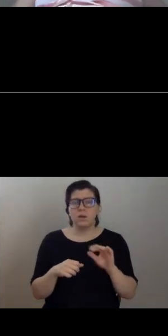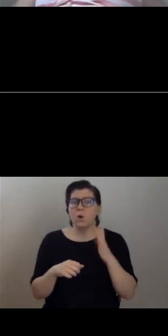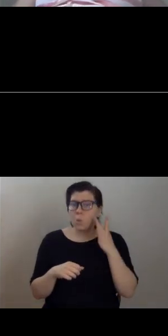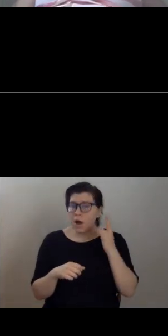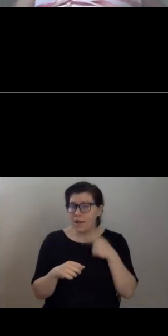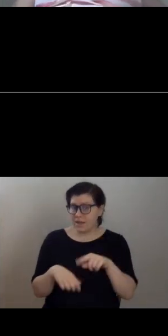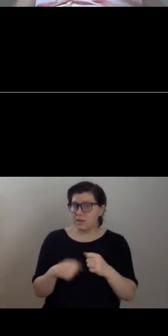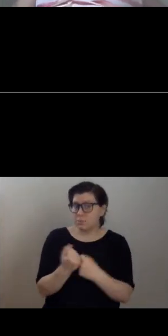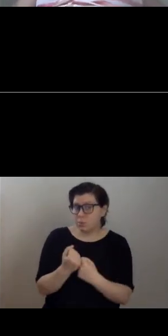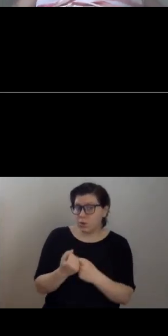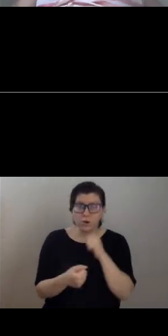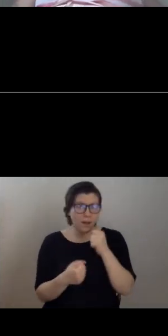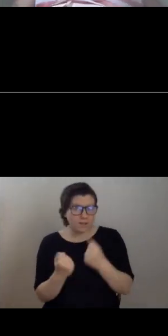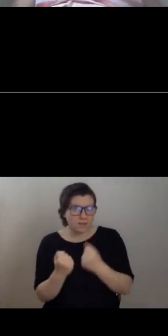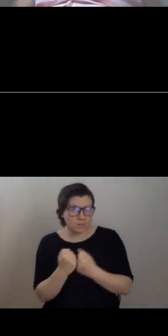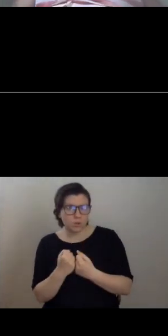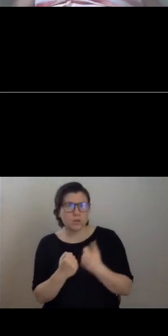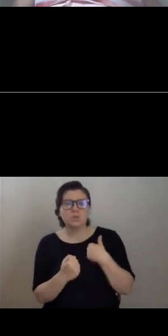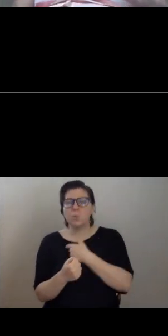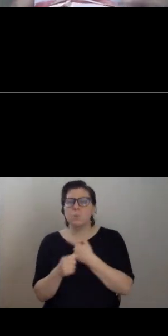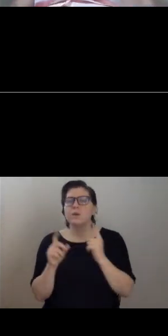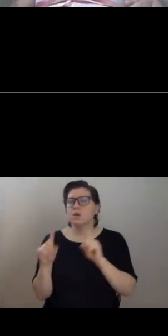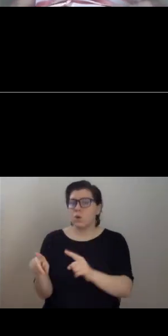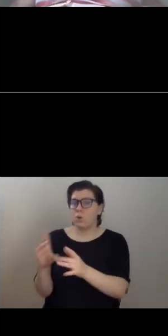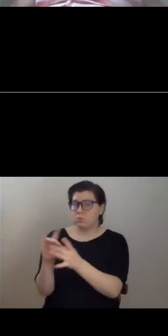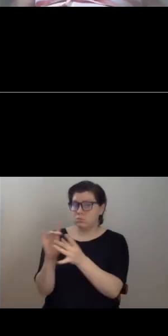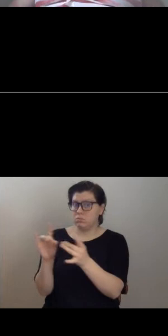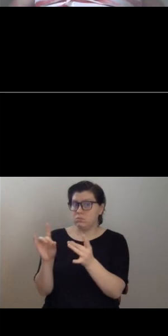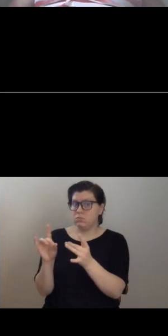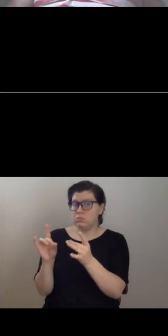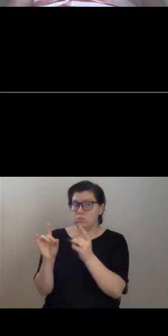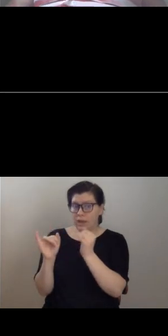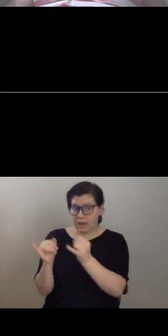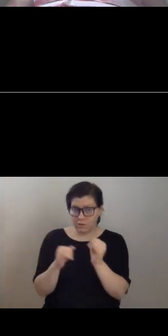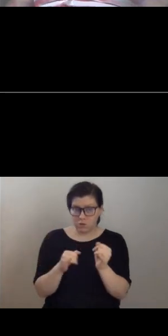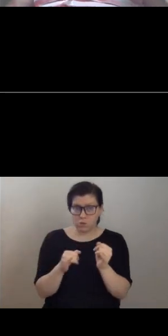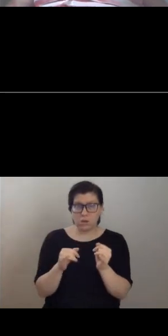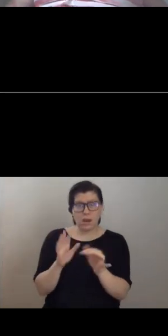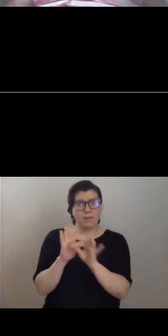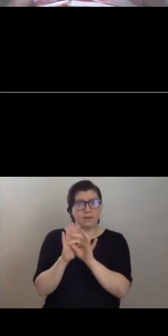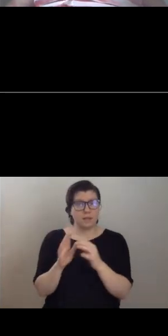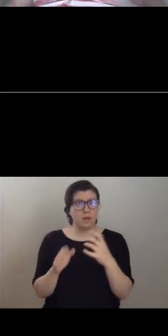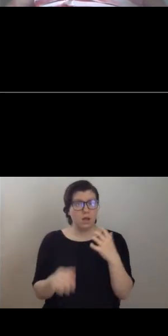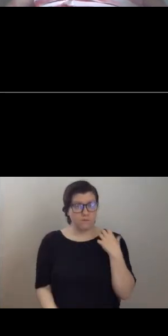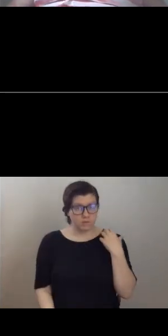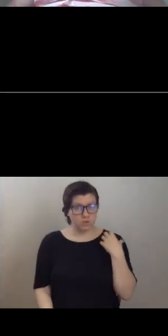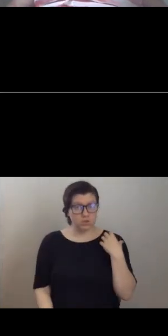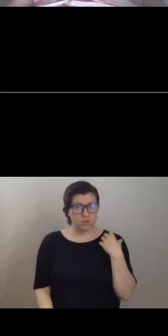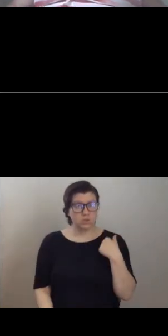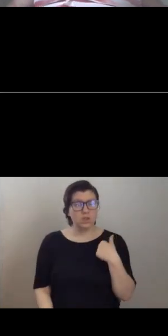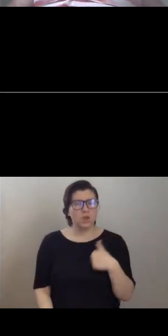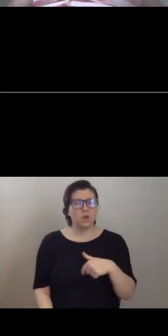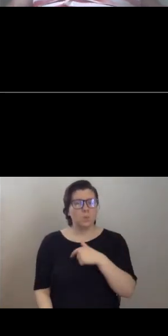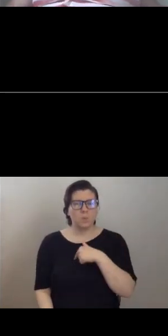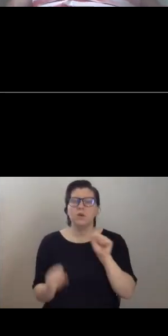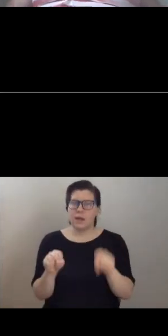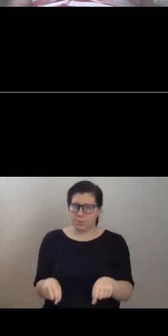so that when we go talk to our individual elected officials, that we're able to